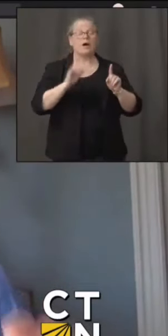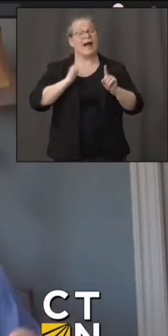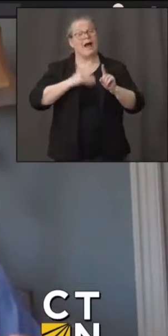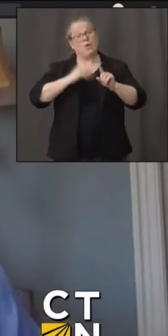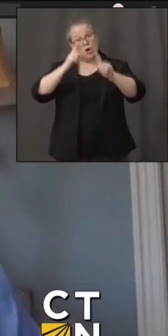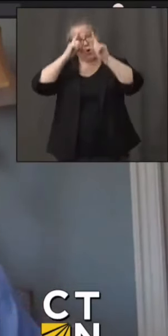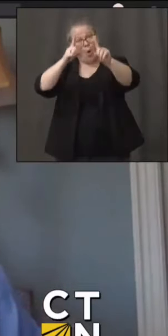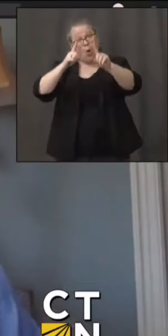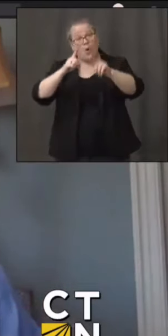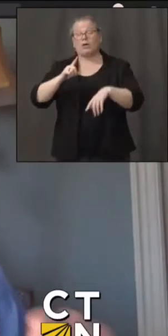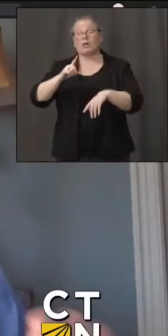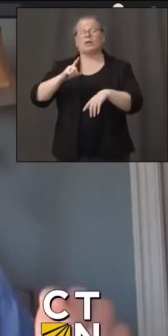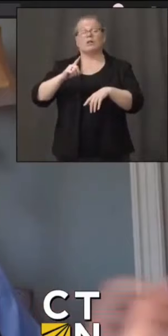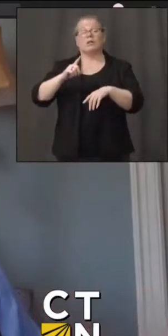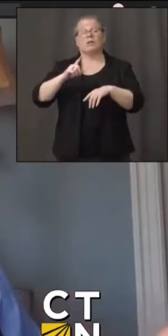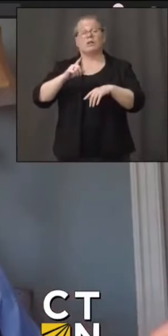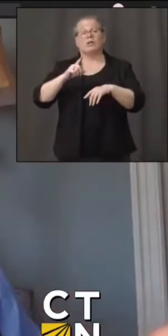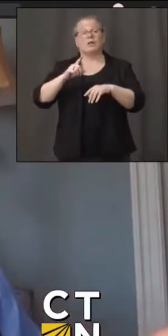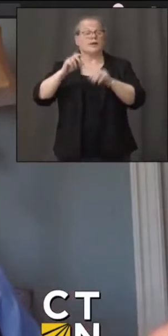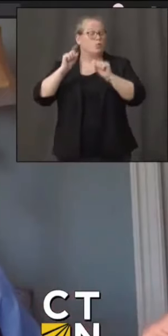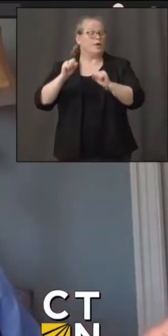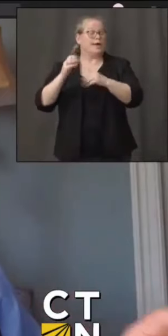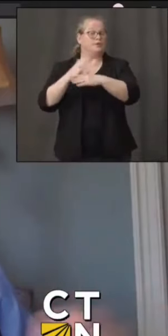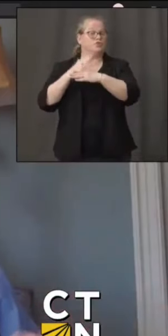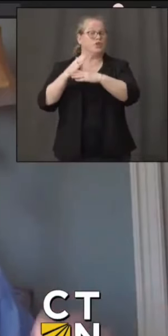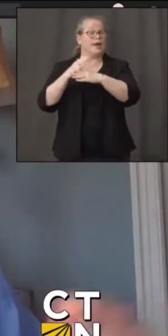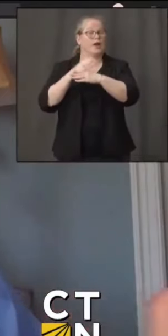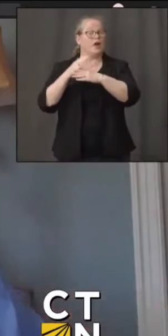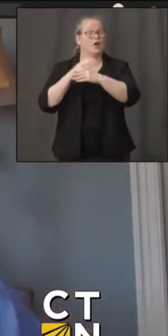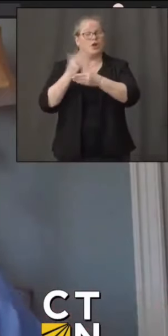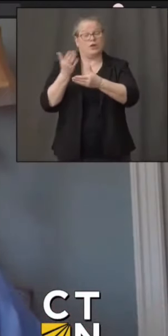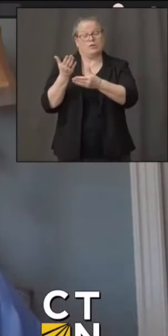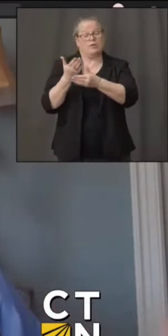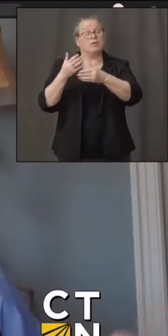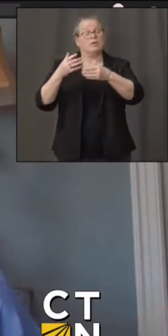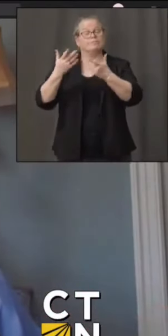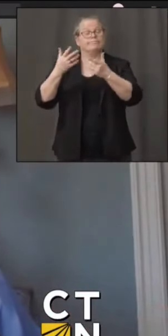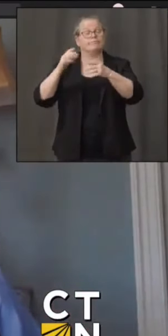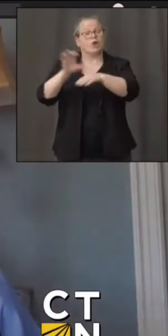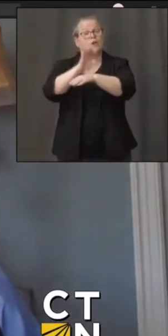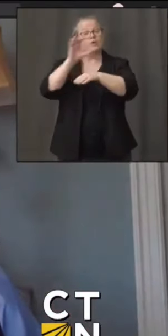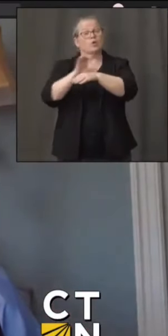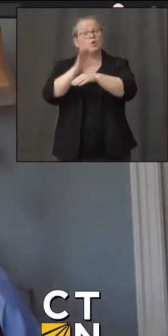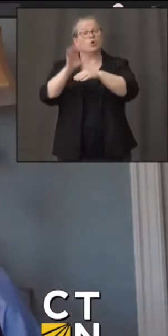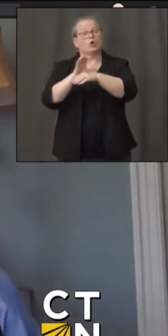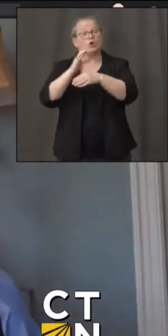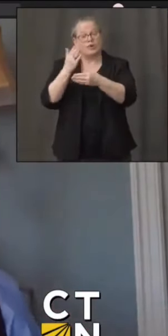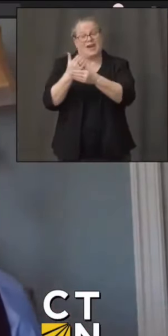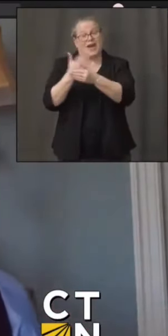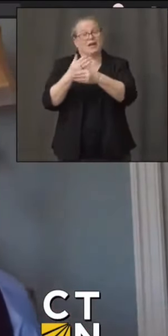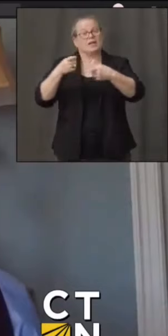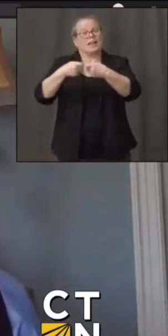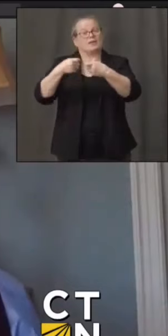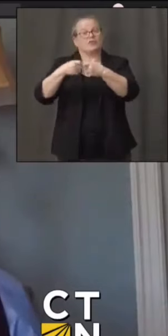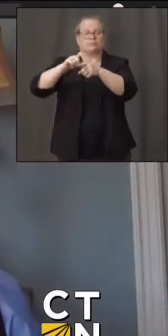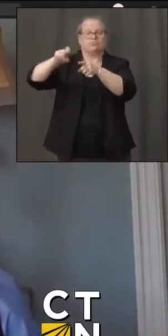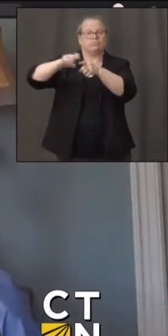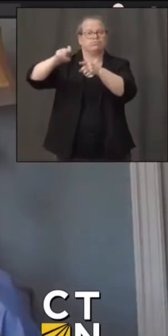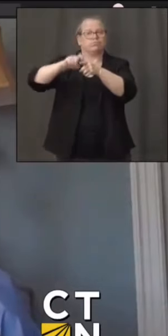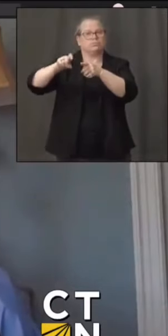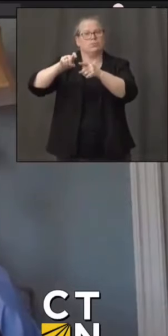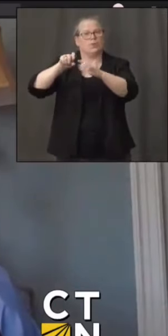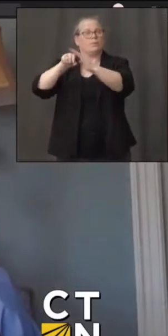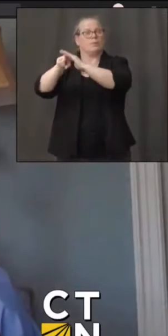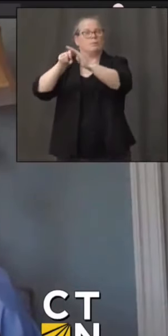to share electronic files so that can be imported into each other's systems that would contain information related